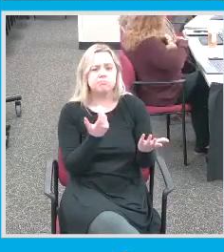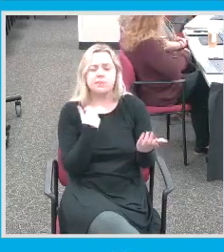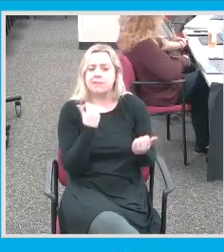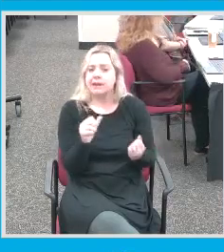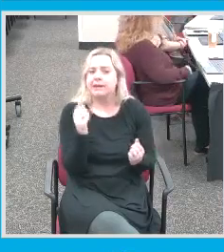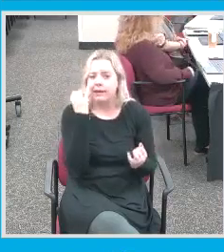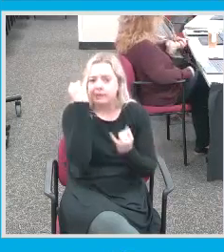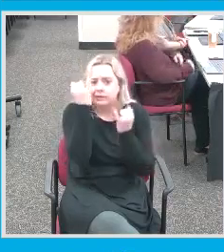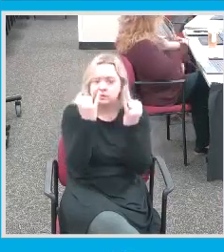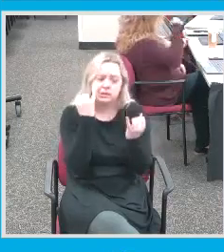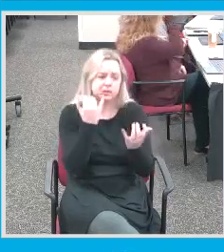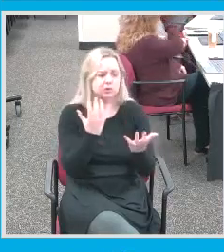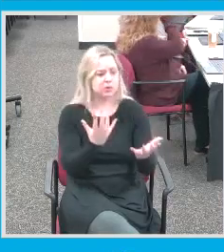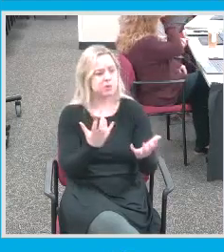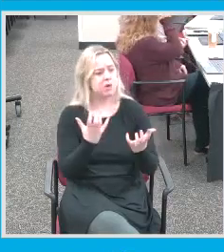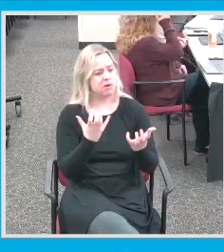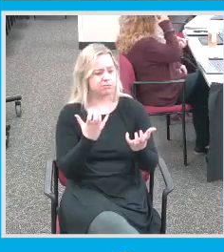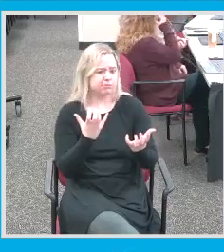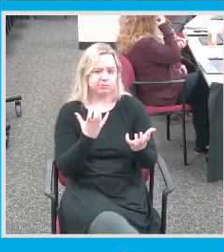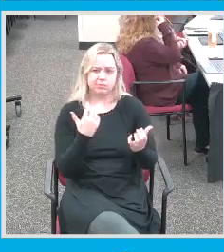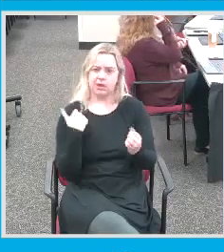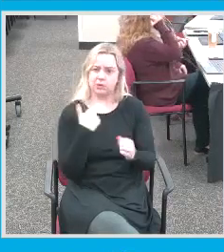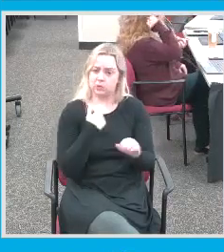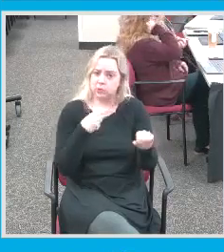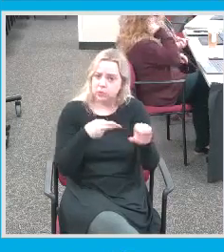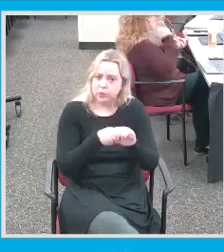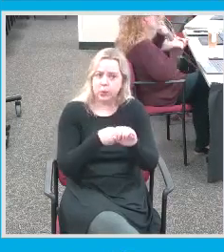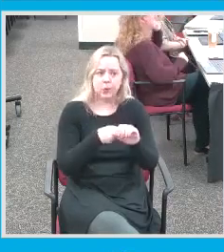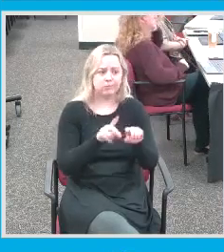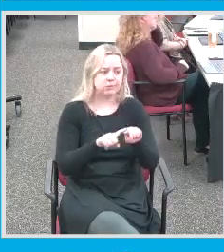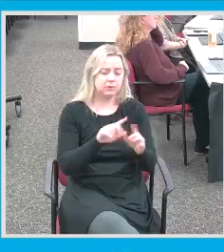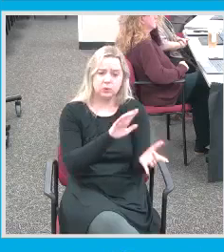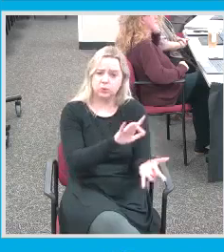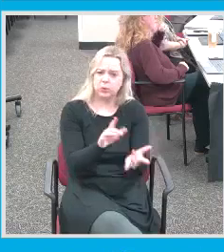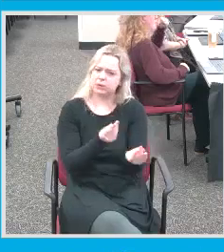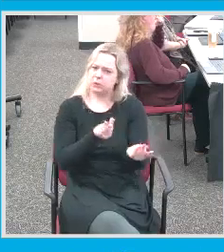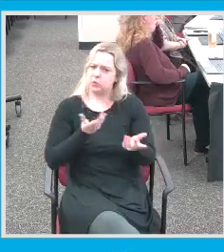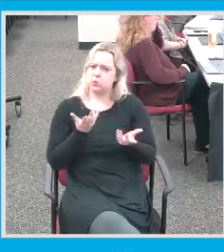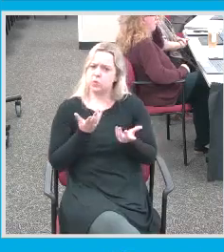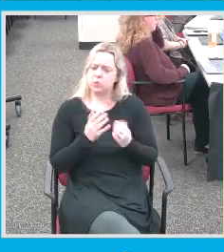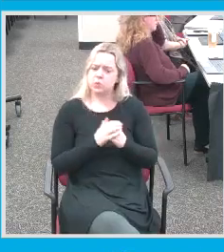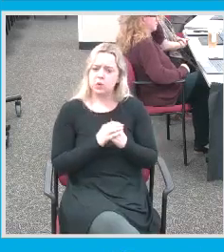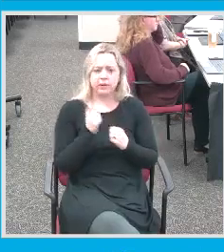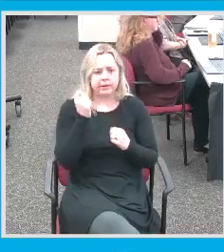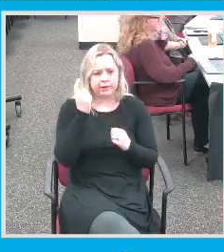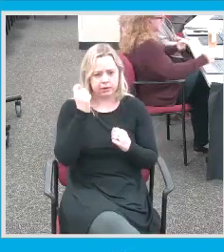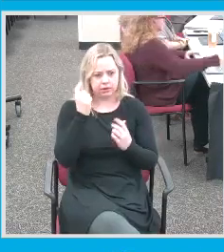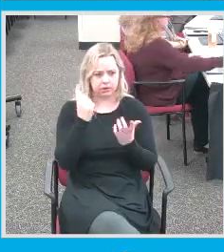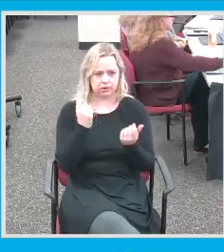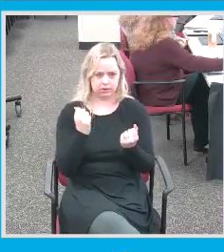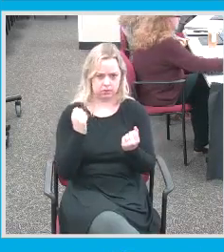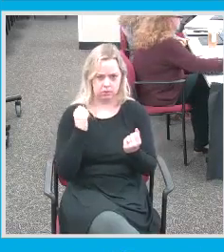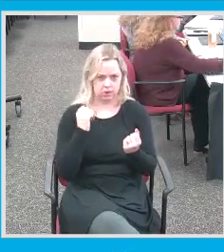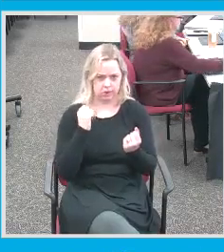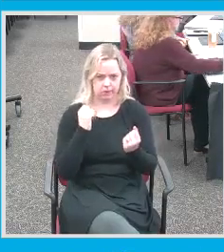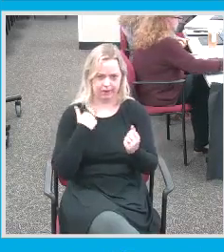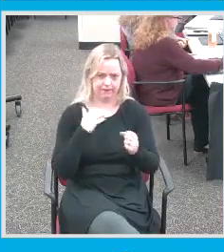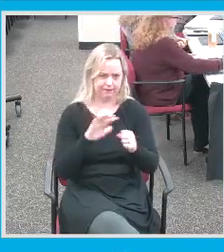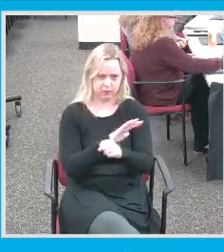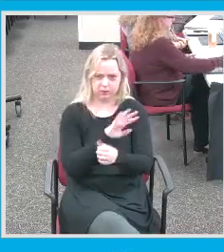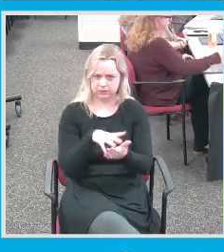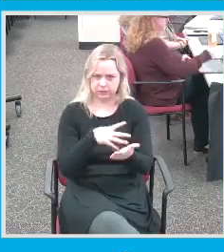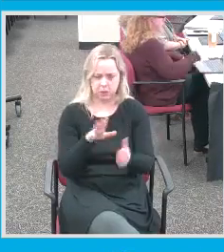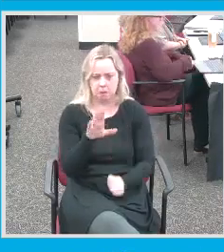on a tour that we can learn some things about our community, please let me know. And we won't stack them up on the calendar. We'll spread them out so that we